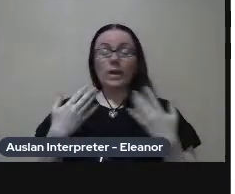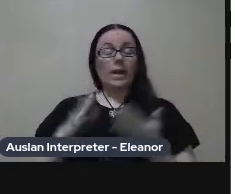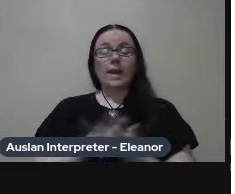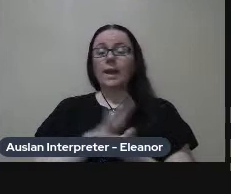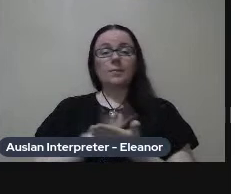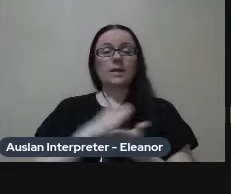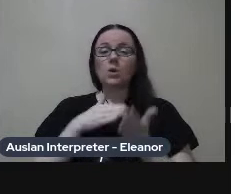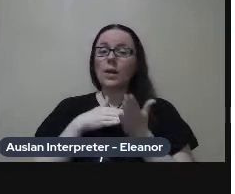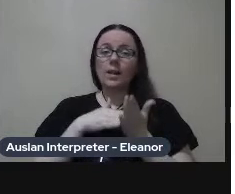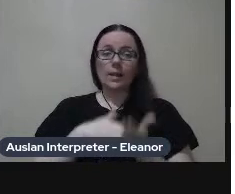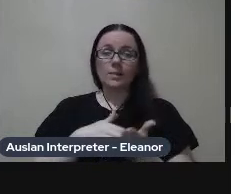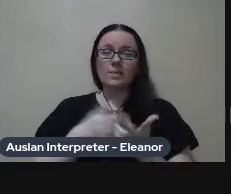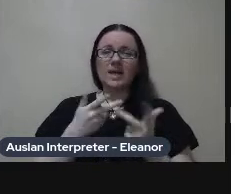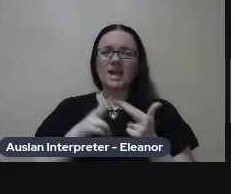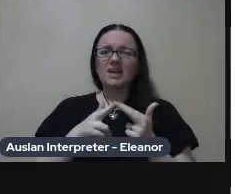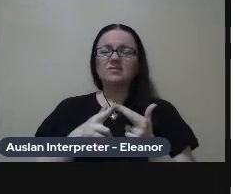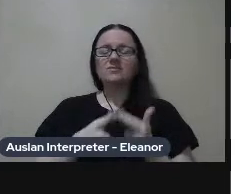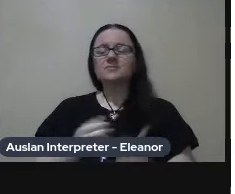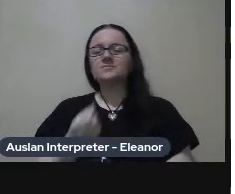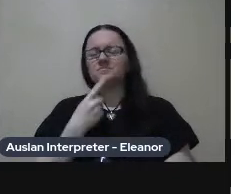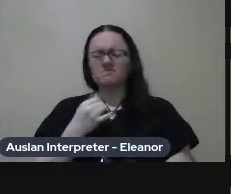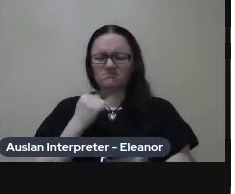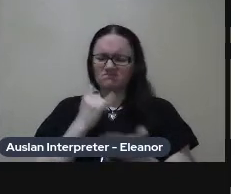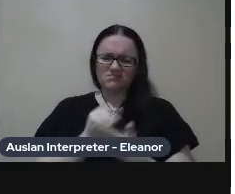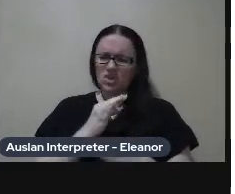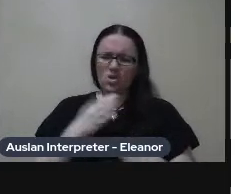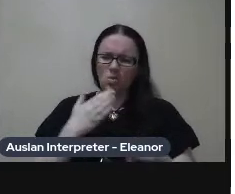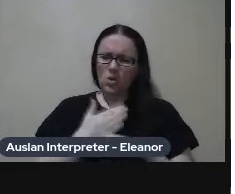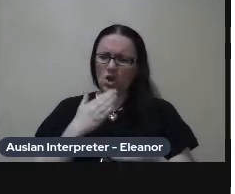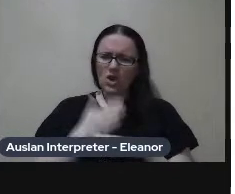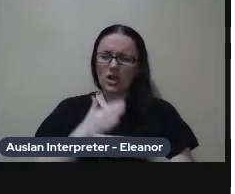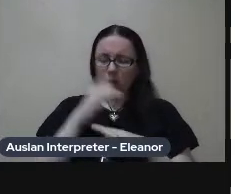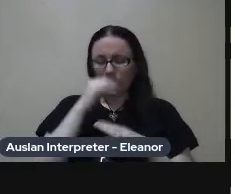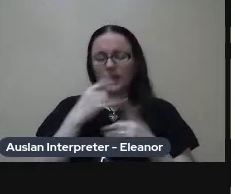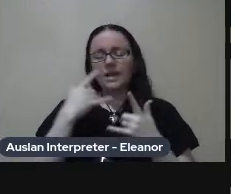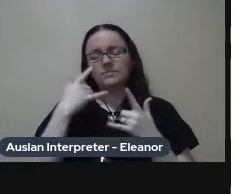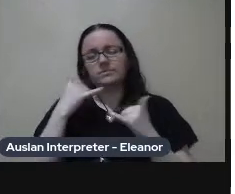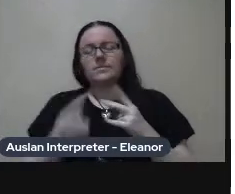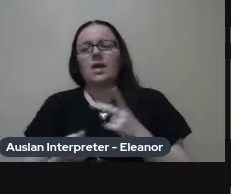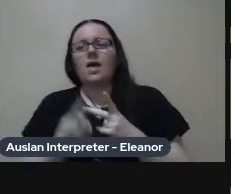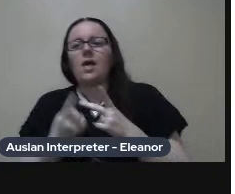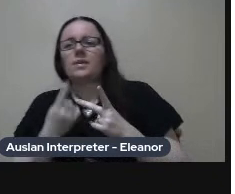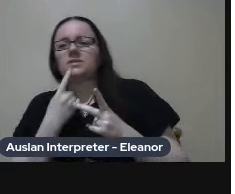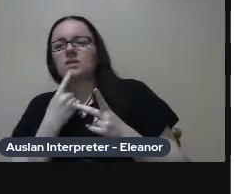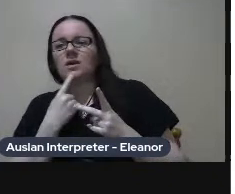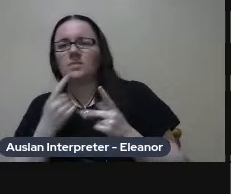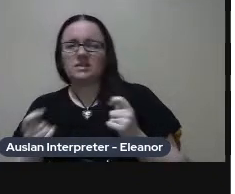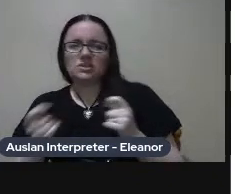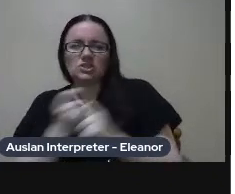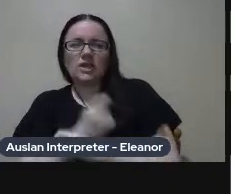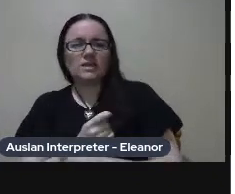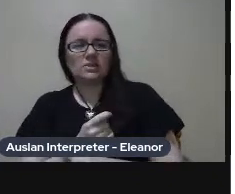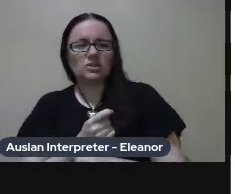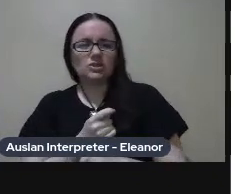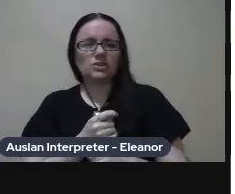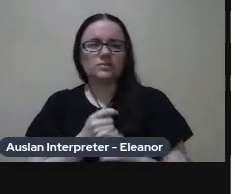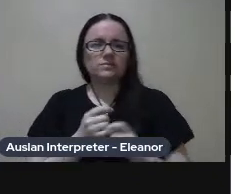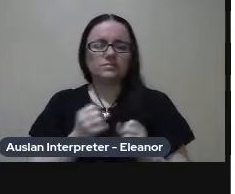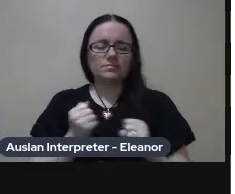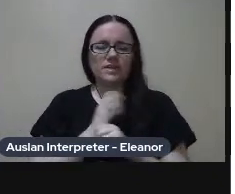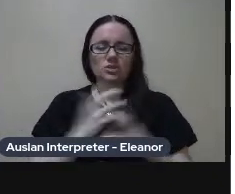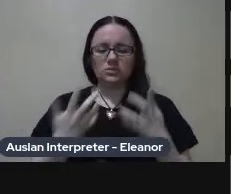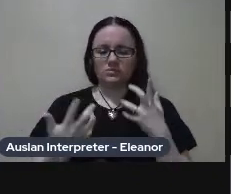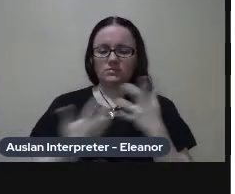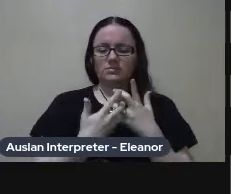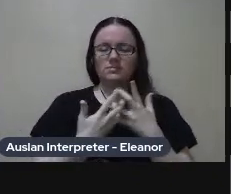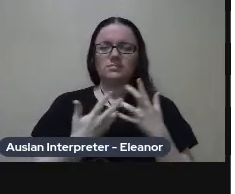And if there's something that doesn't work for you, we've got lots of different ways that we can try and change that medication regimen around to make it better for